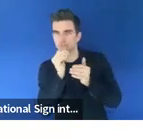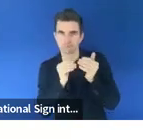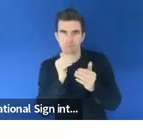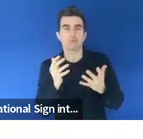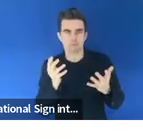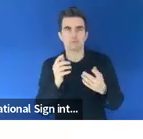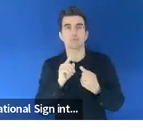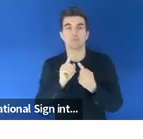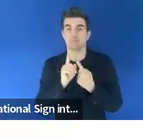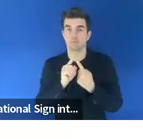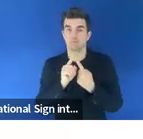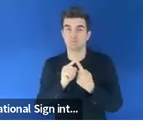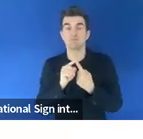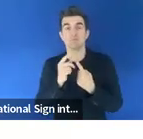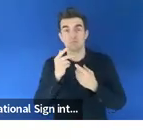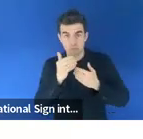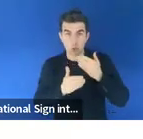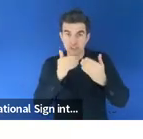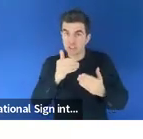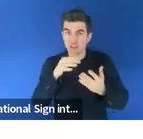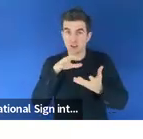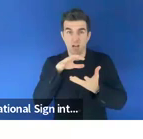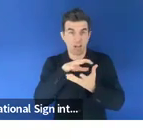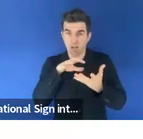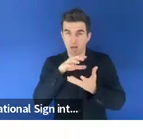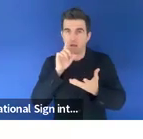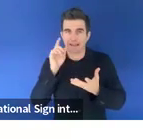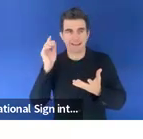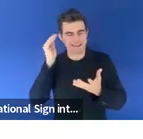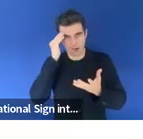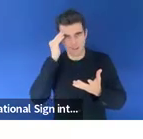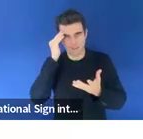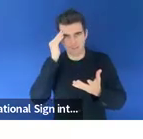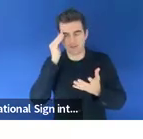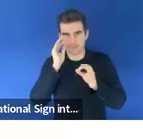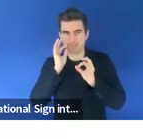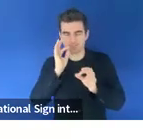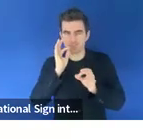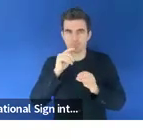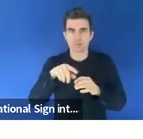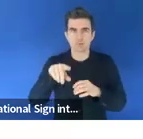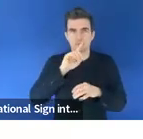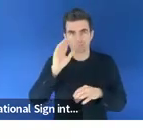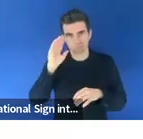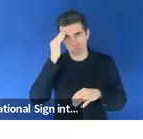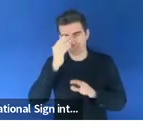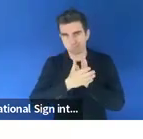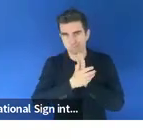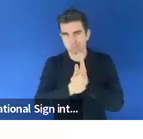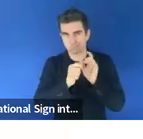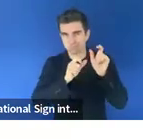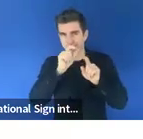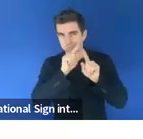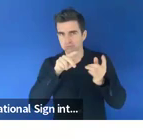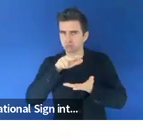for startups or founder or someone who's growing an initiative to get tunnel vision. And they don't see kind of the forest